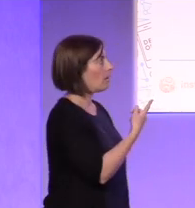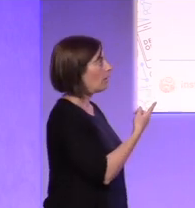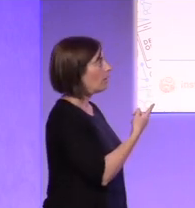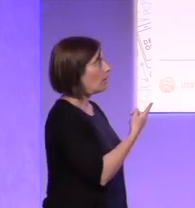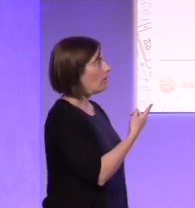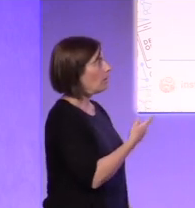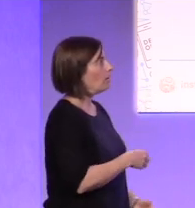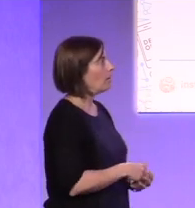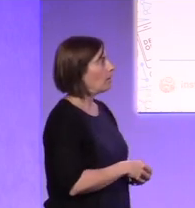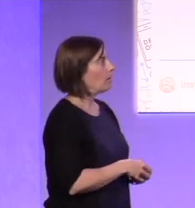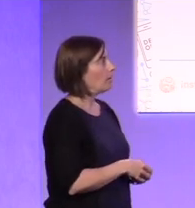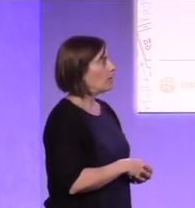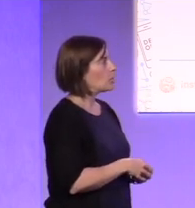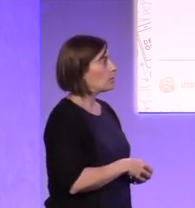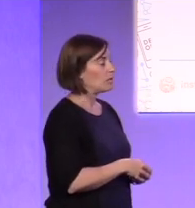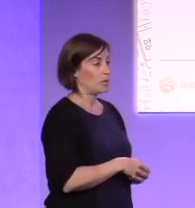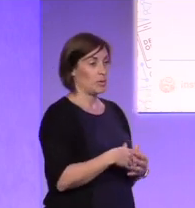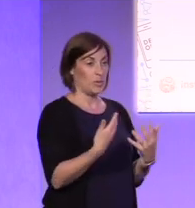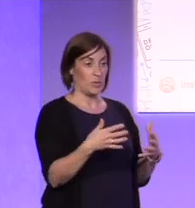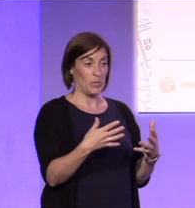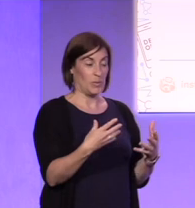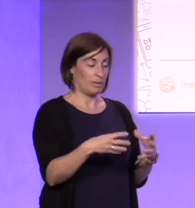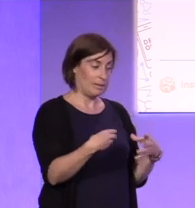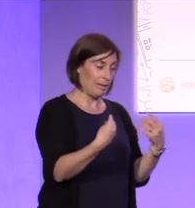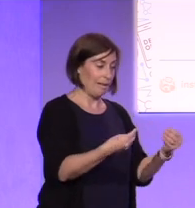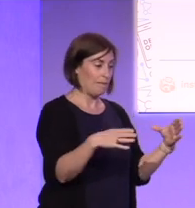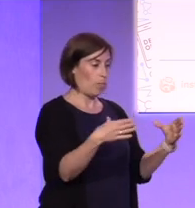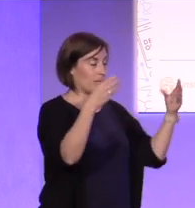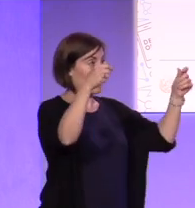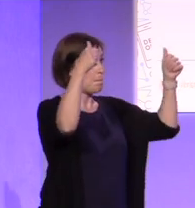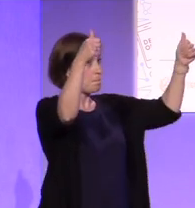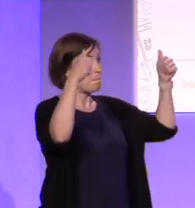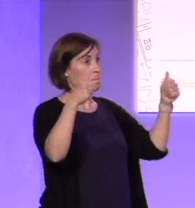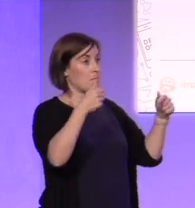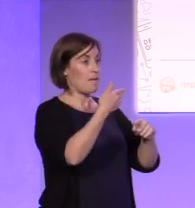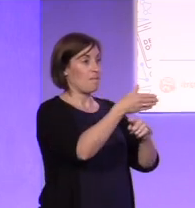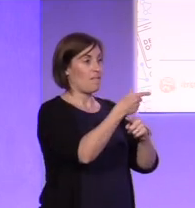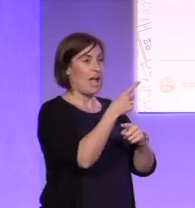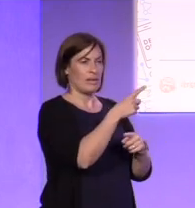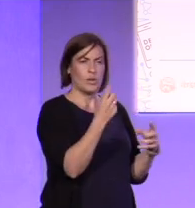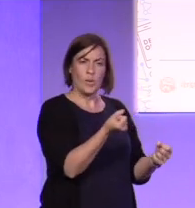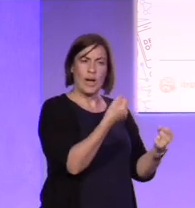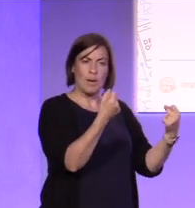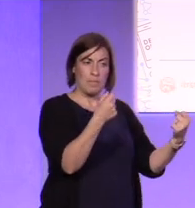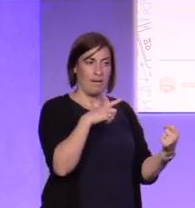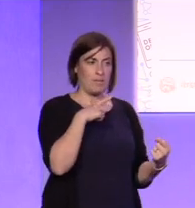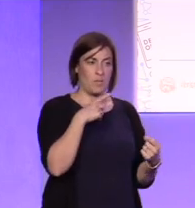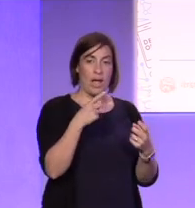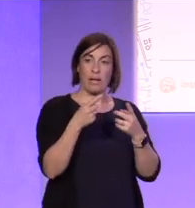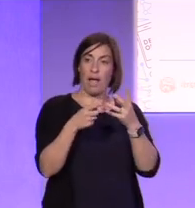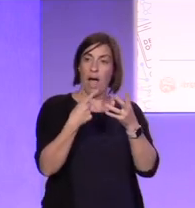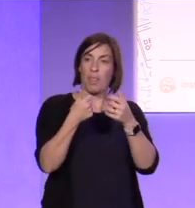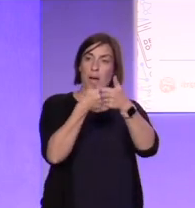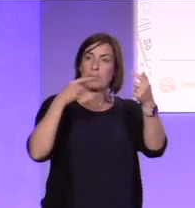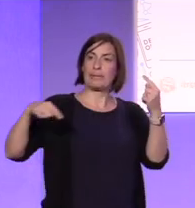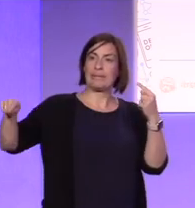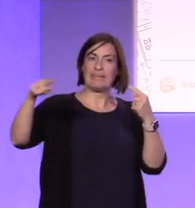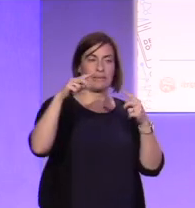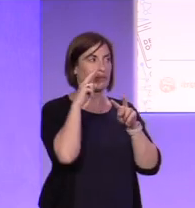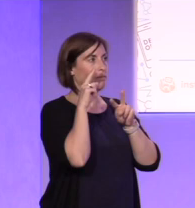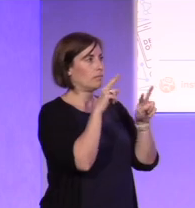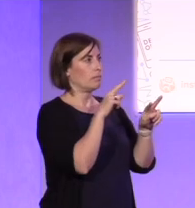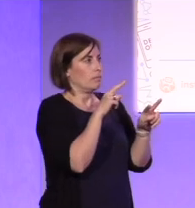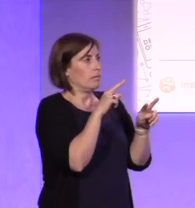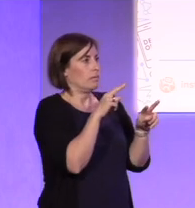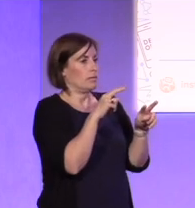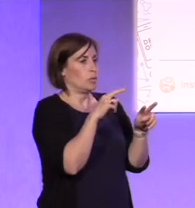Flags are incredibly powerful things. They signal to the rest of the organization that we've got a distinct group of people here, and they make that group